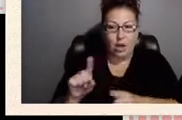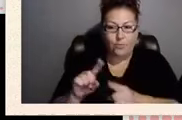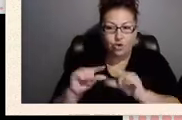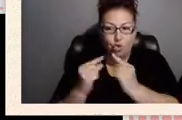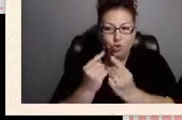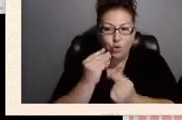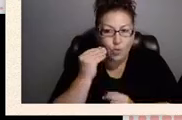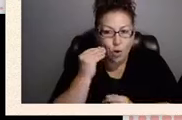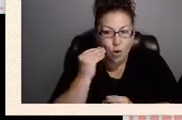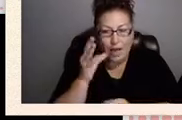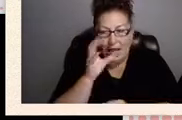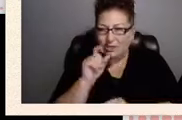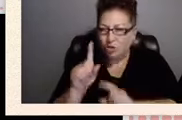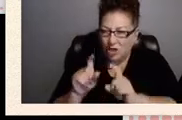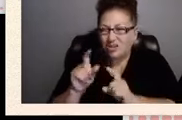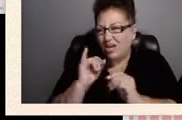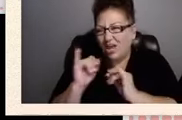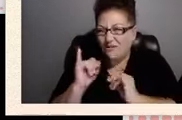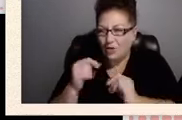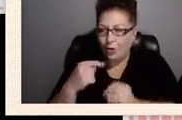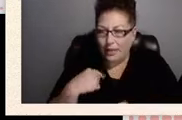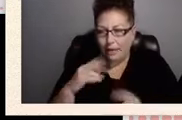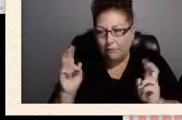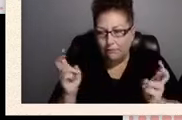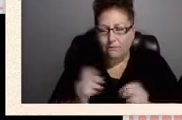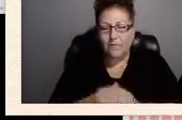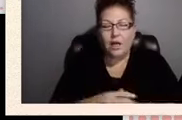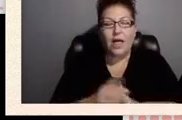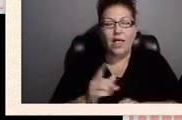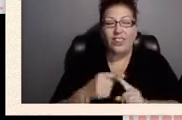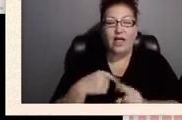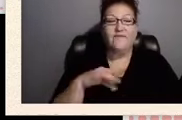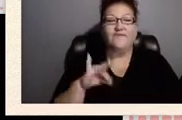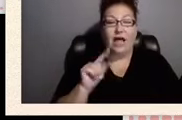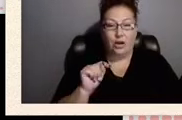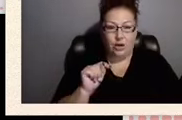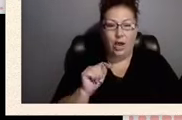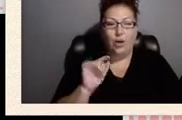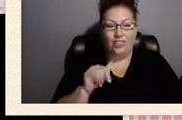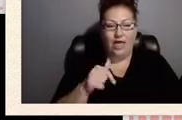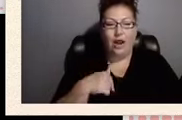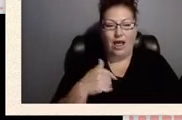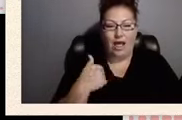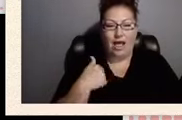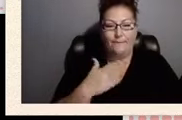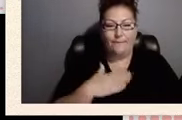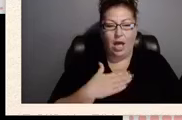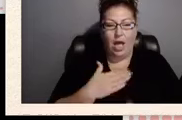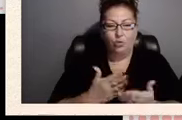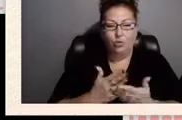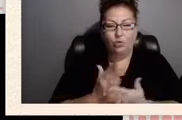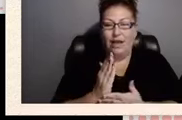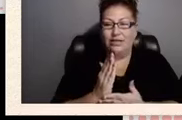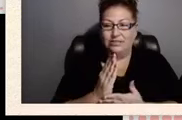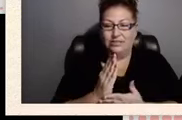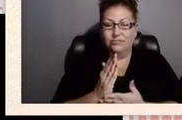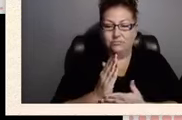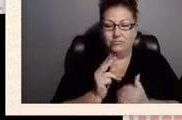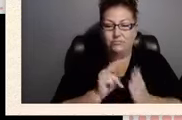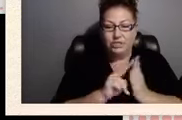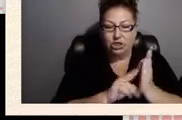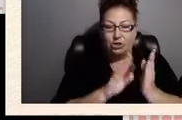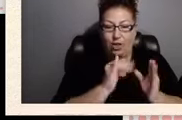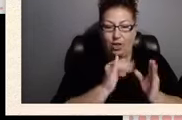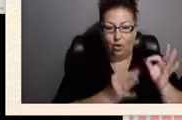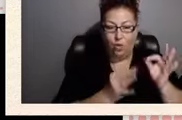me or interview me. And then I found out I was having my rights petitioned by the court to have them